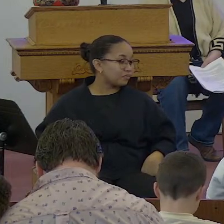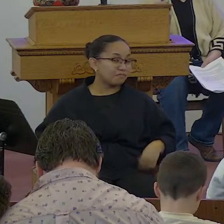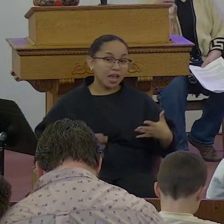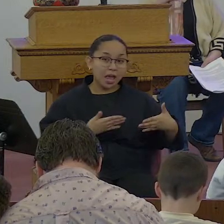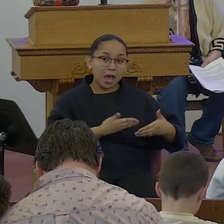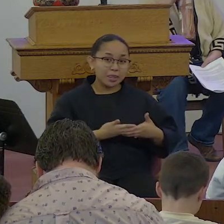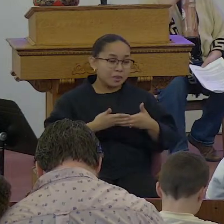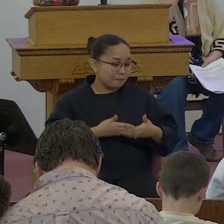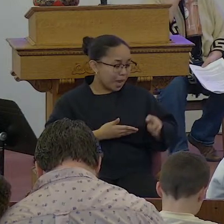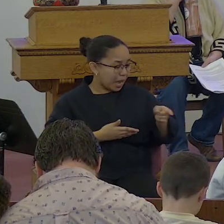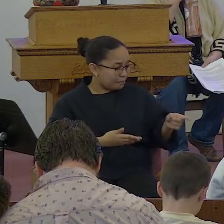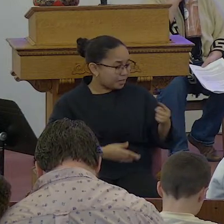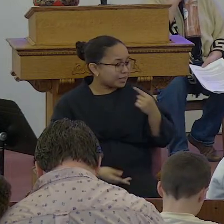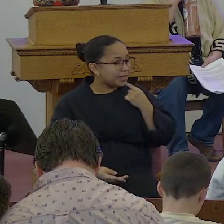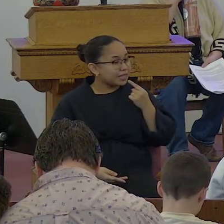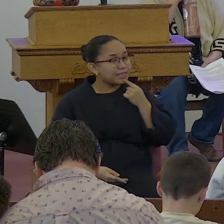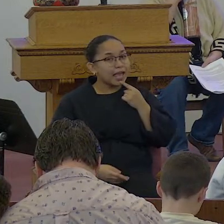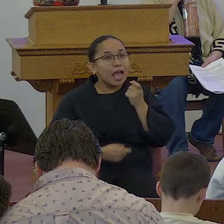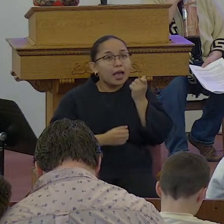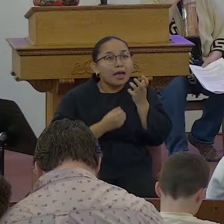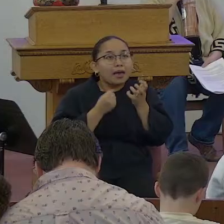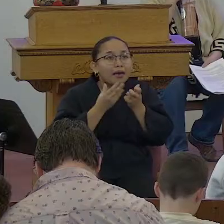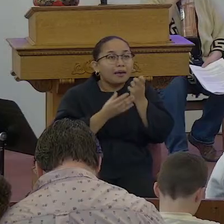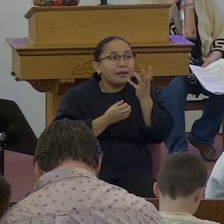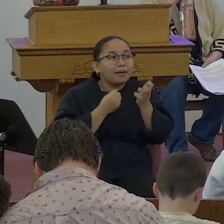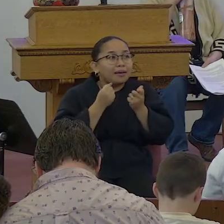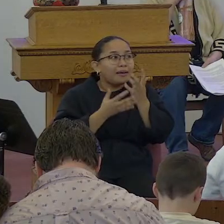can say so far is goo goo gaga.